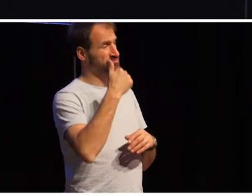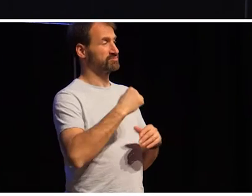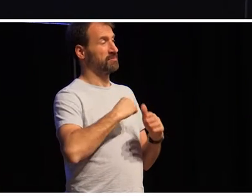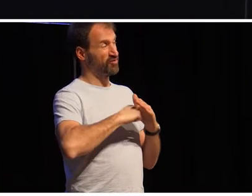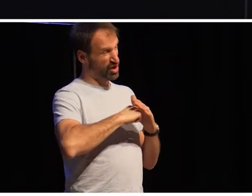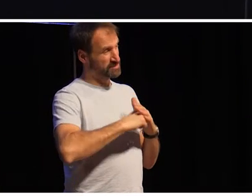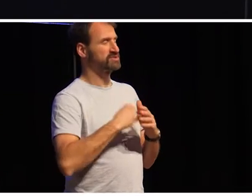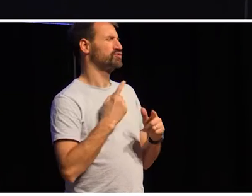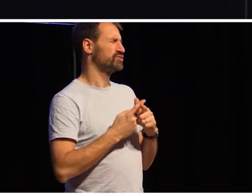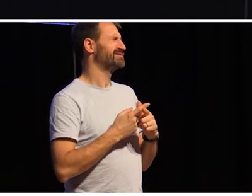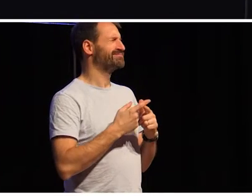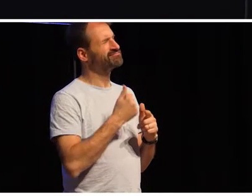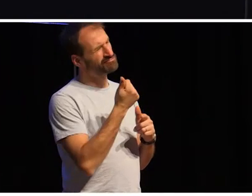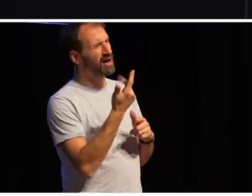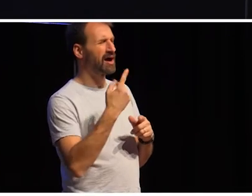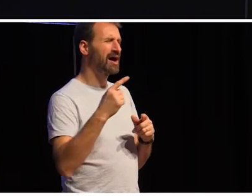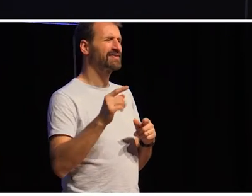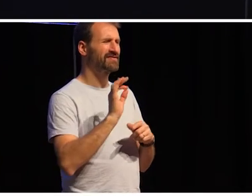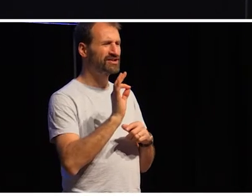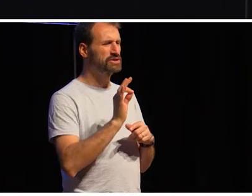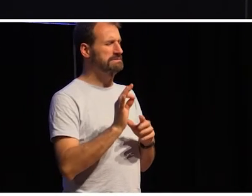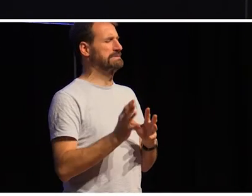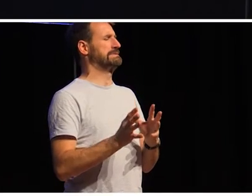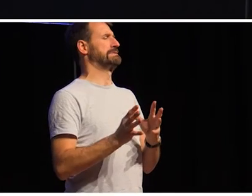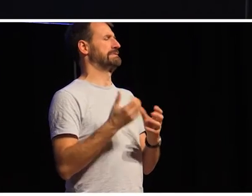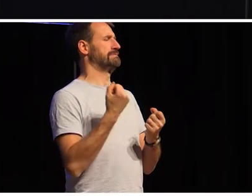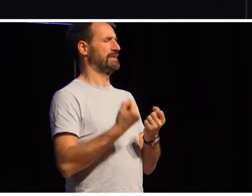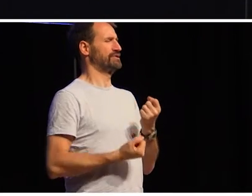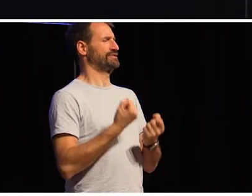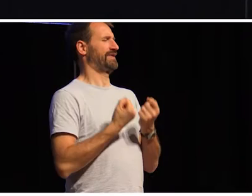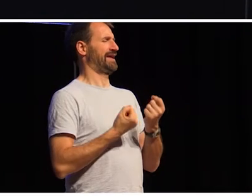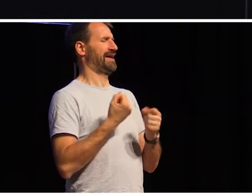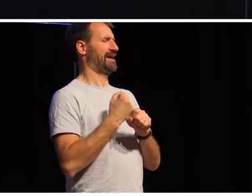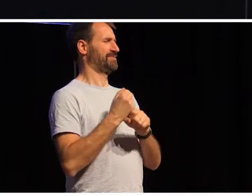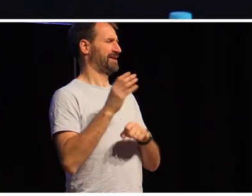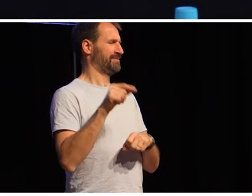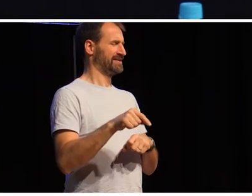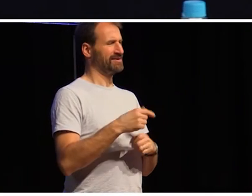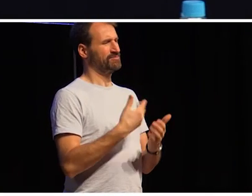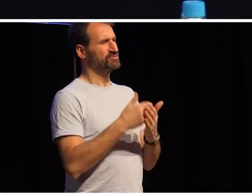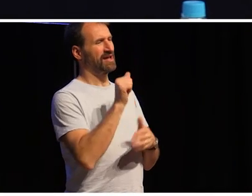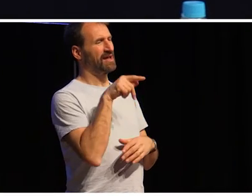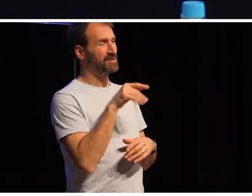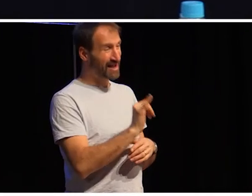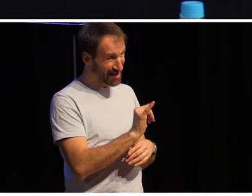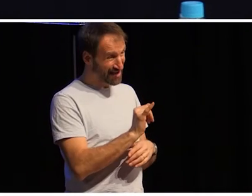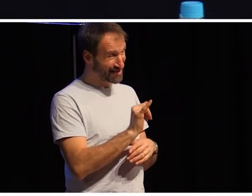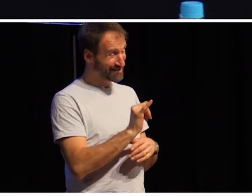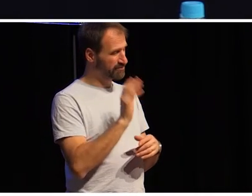some other features that make it a bit hard to work with. For example, the API tends to change very